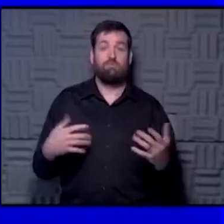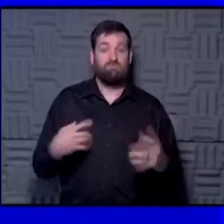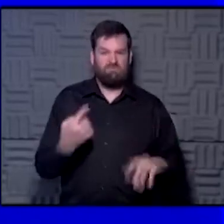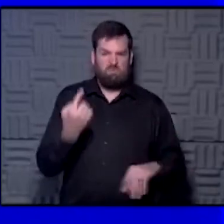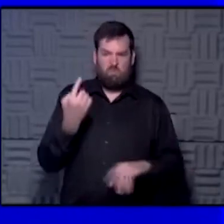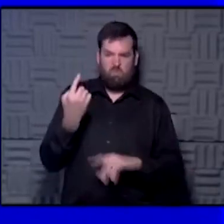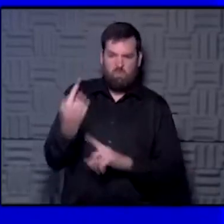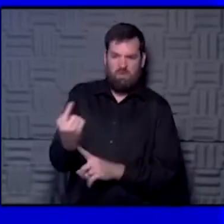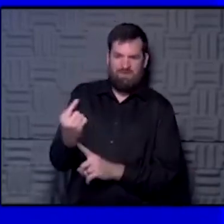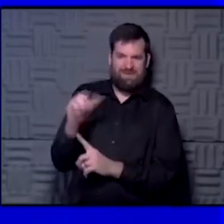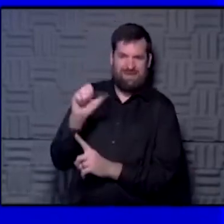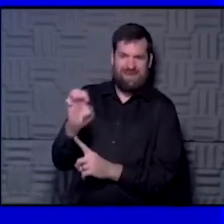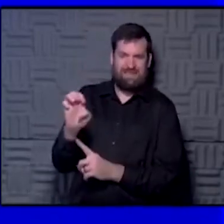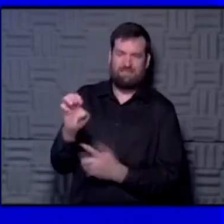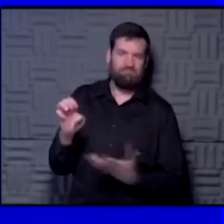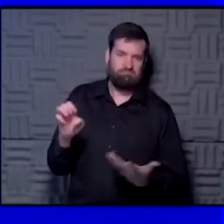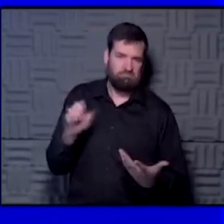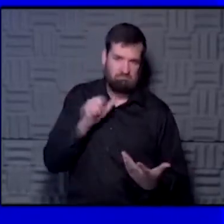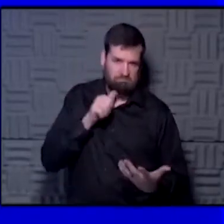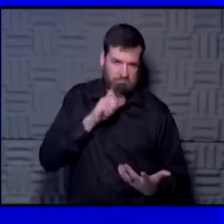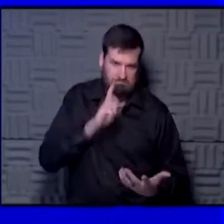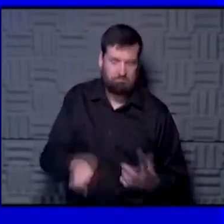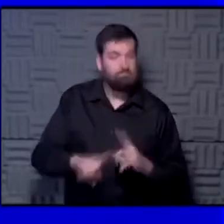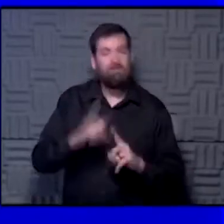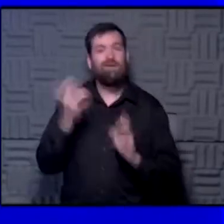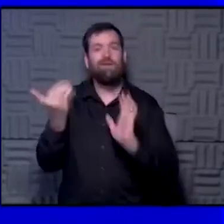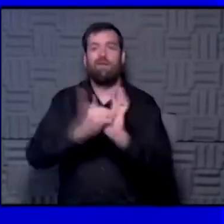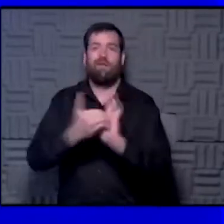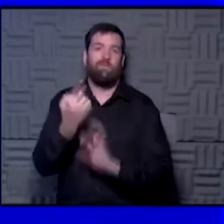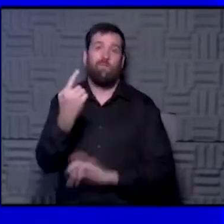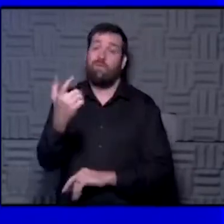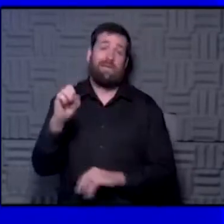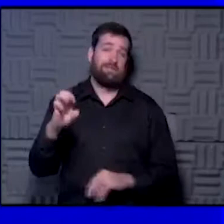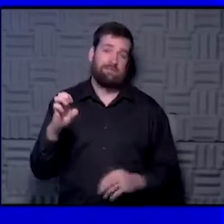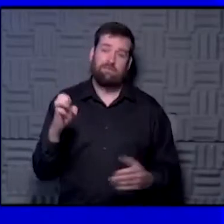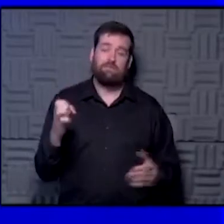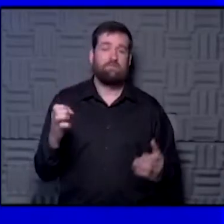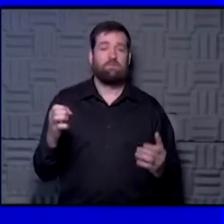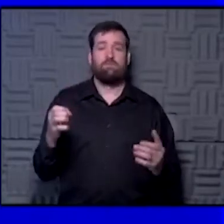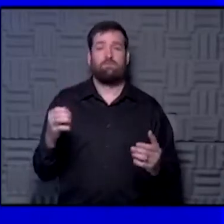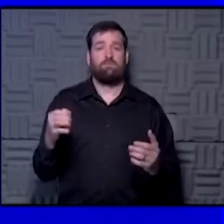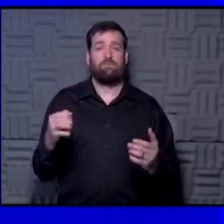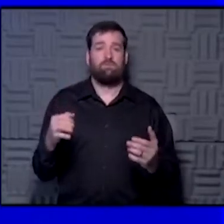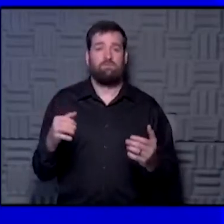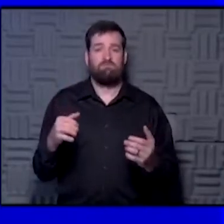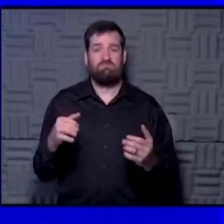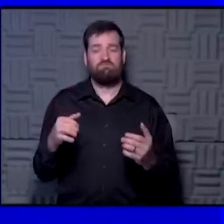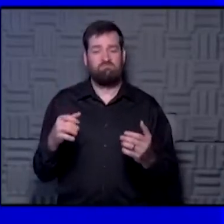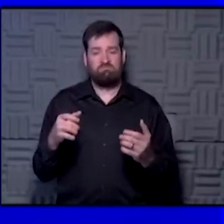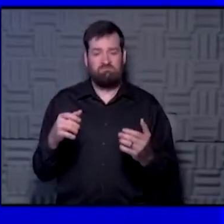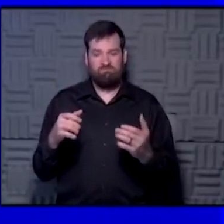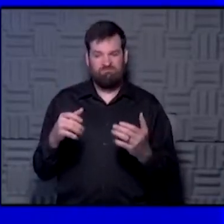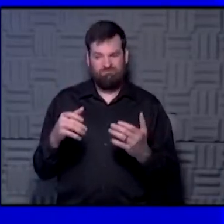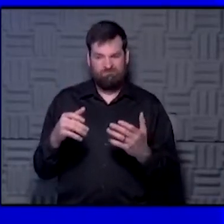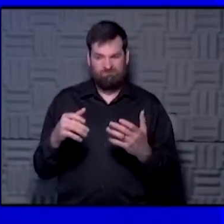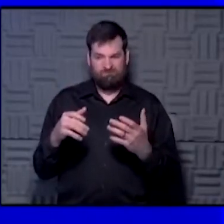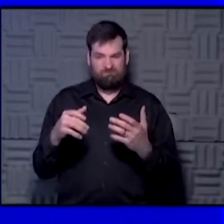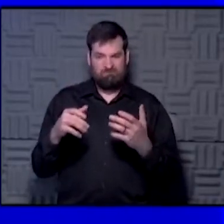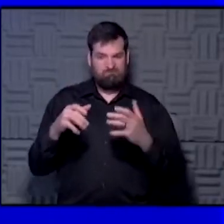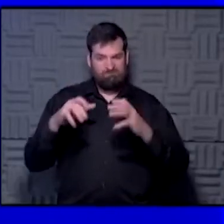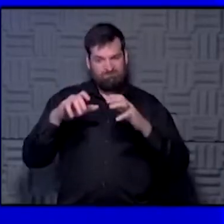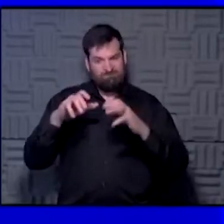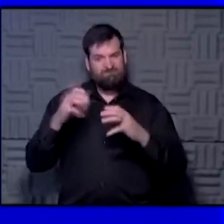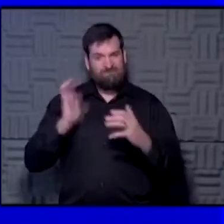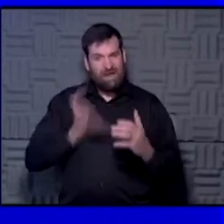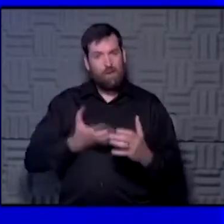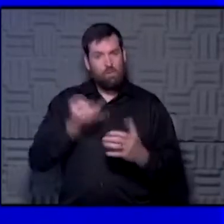one case, but again, it is one case. It doesn't really make any changes to the large concepts